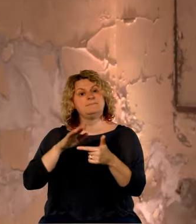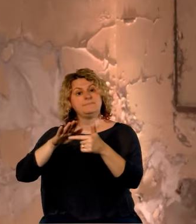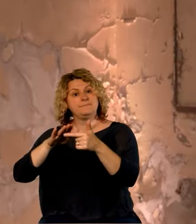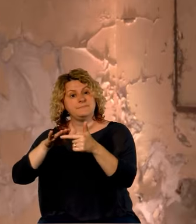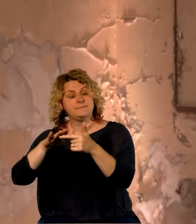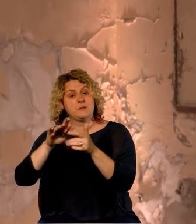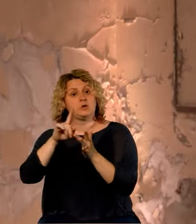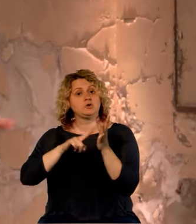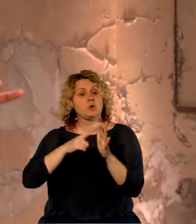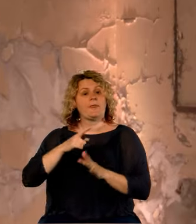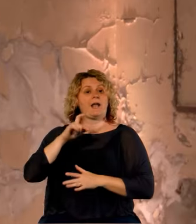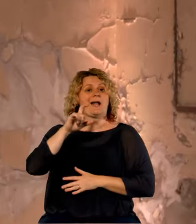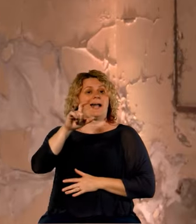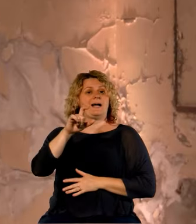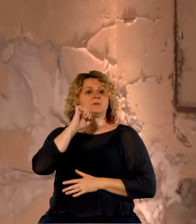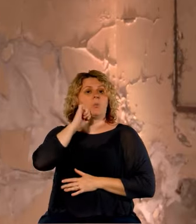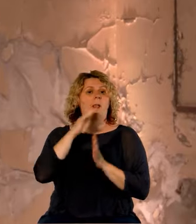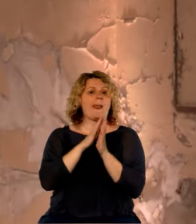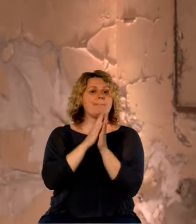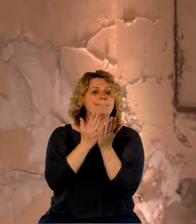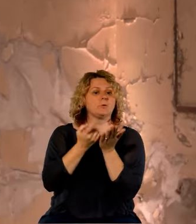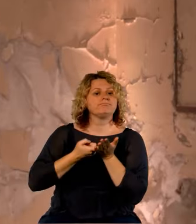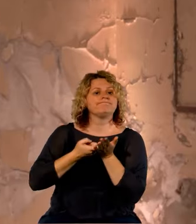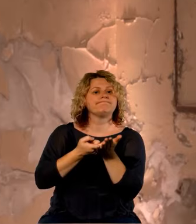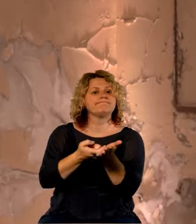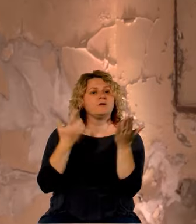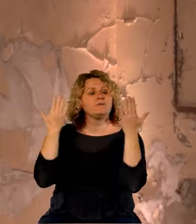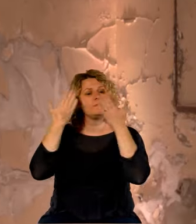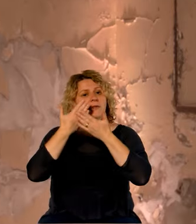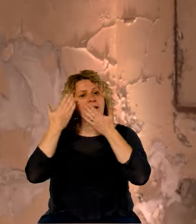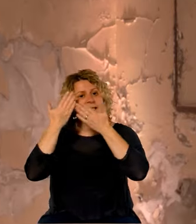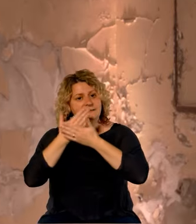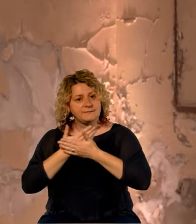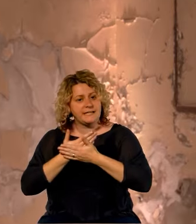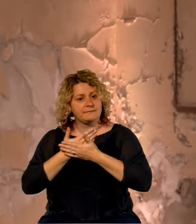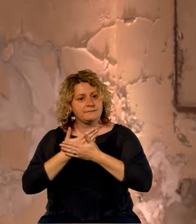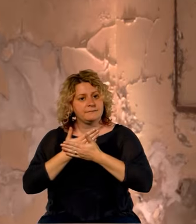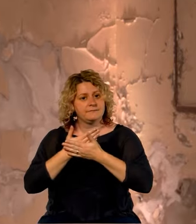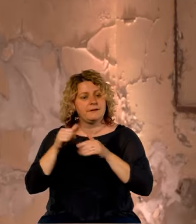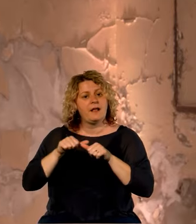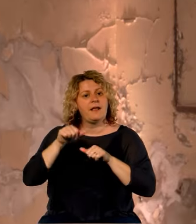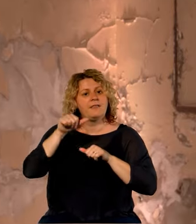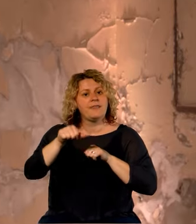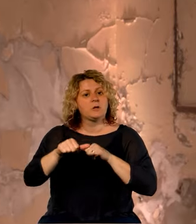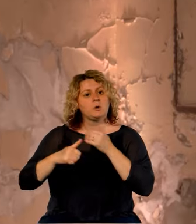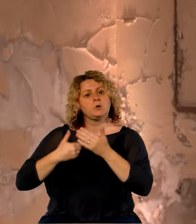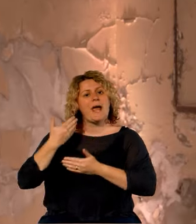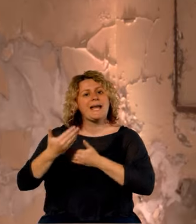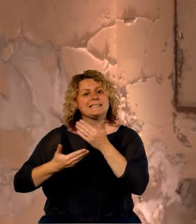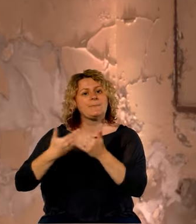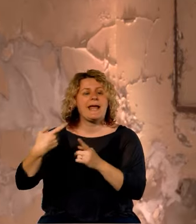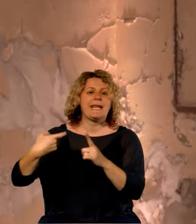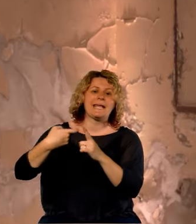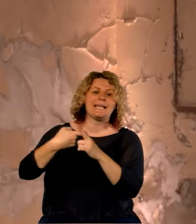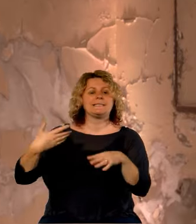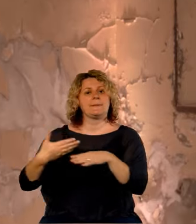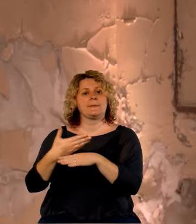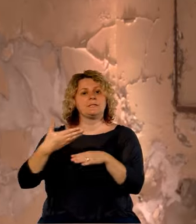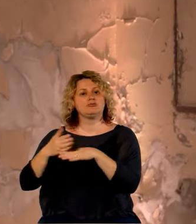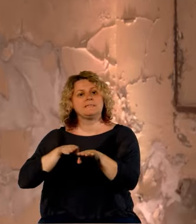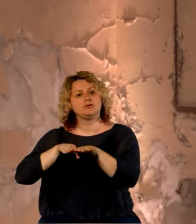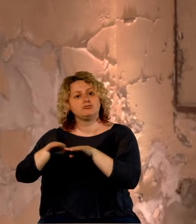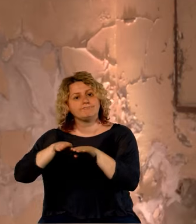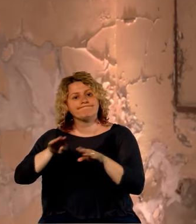is going to be coming and giving us our book recommendations for this evening. And then we're going to hear a little bit more about the Keswick Ministry's teaching and training